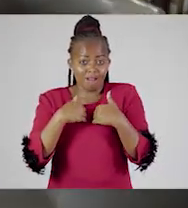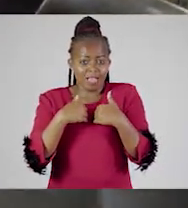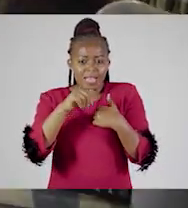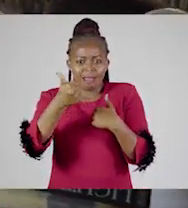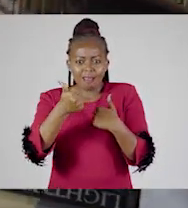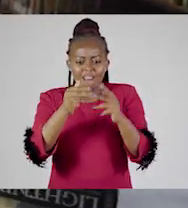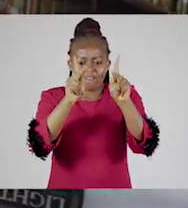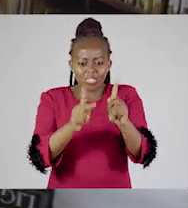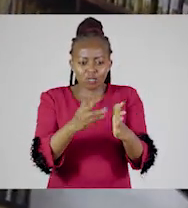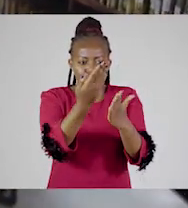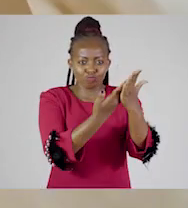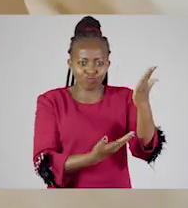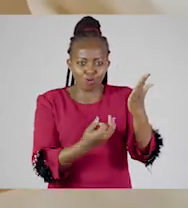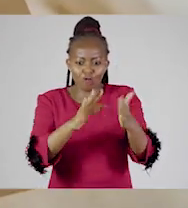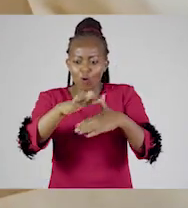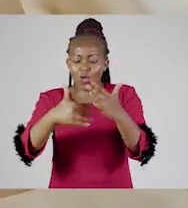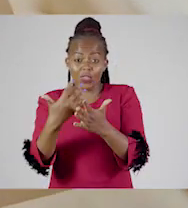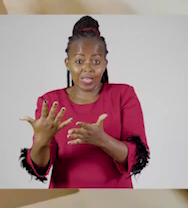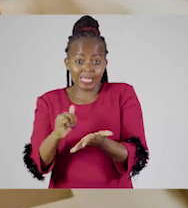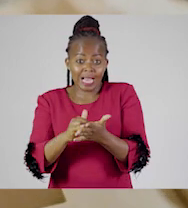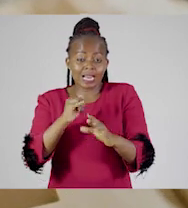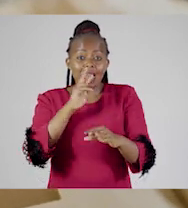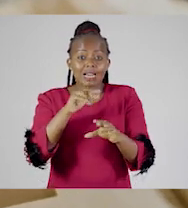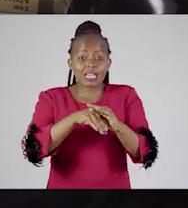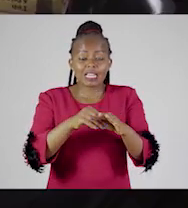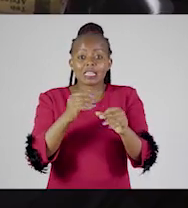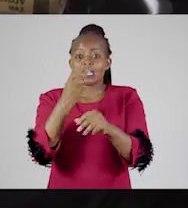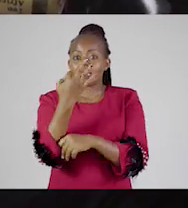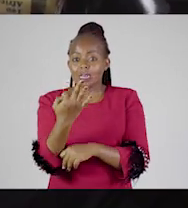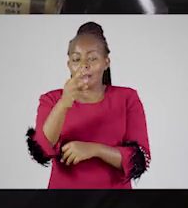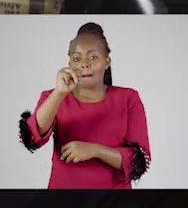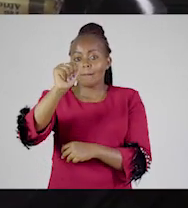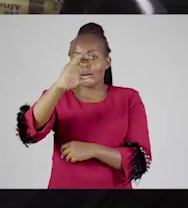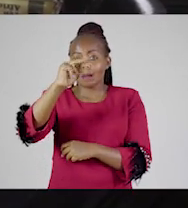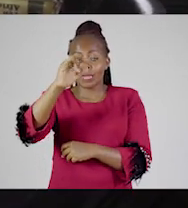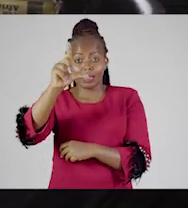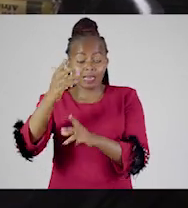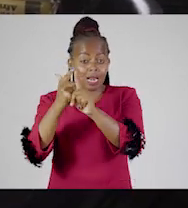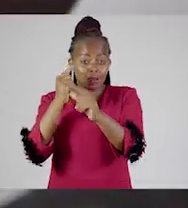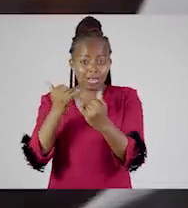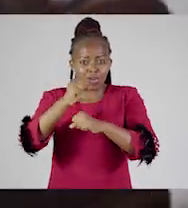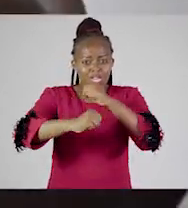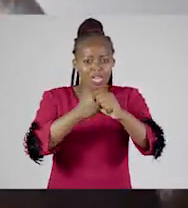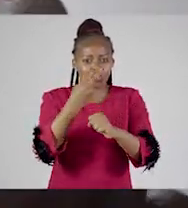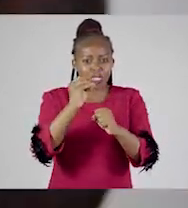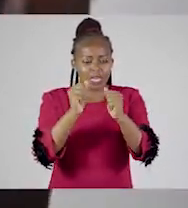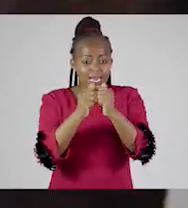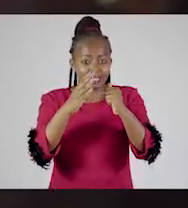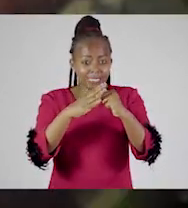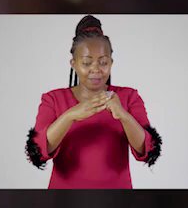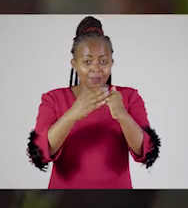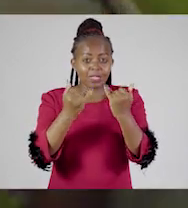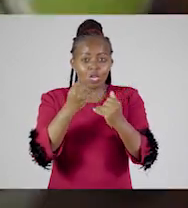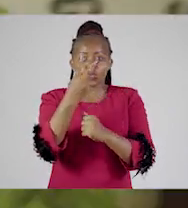no physical record of all the items that are housed in the 3 McMillan libraries. So in 2019, 23